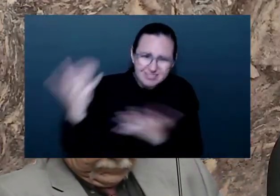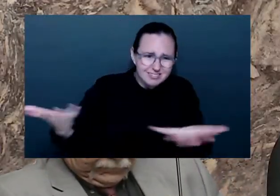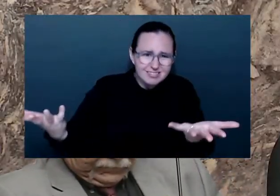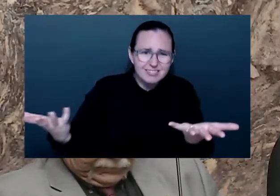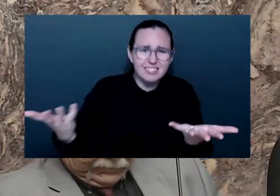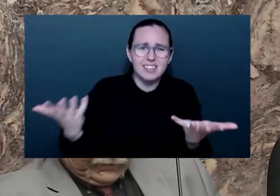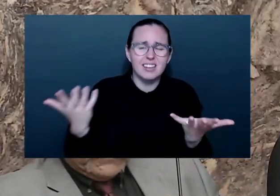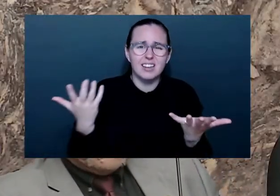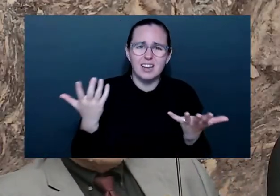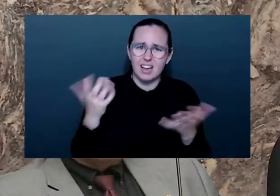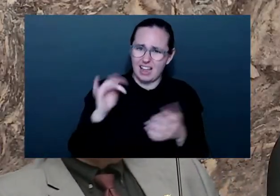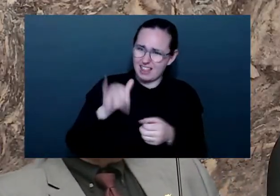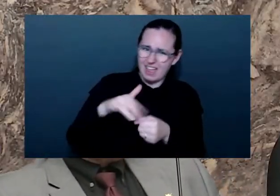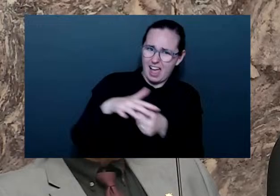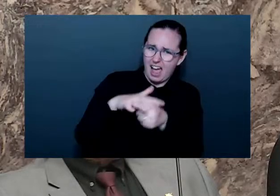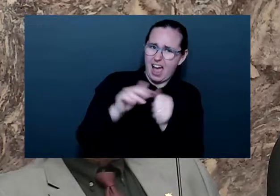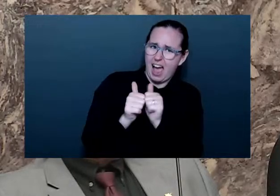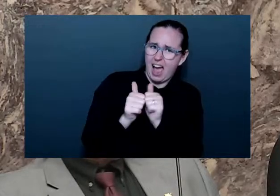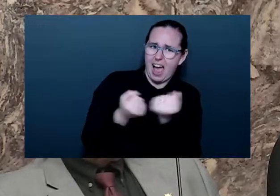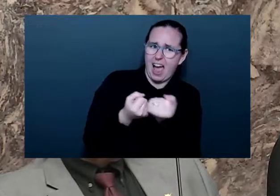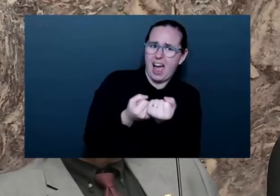CT scanner is up and running.